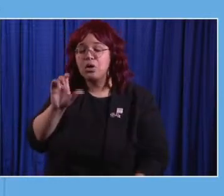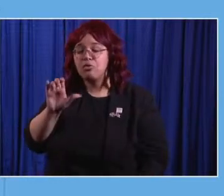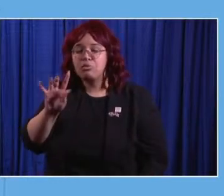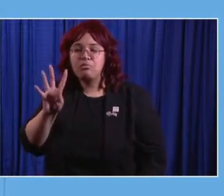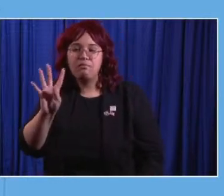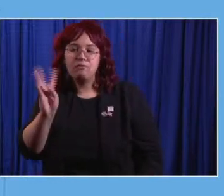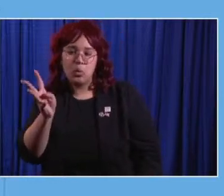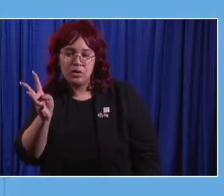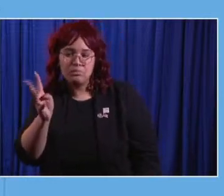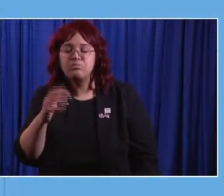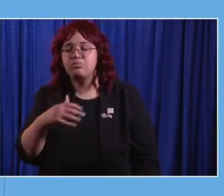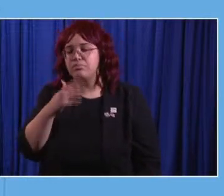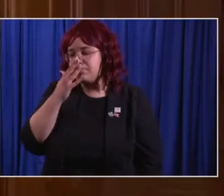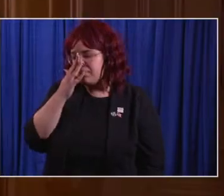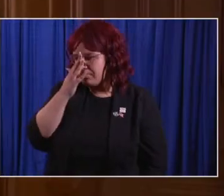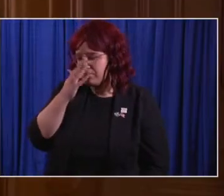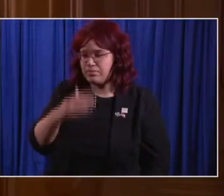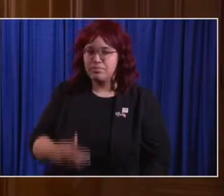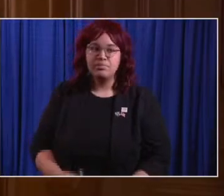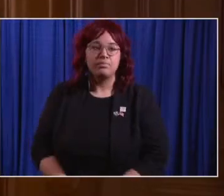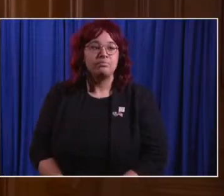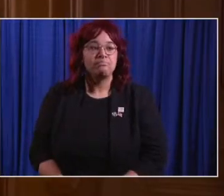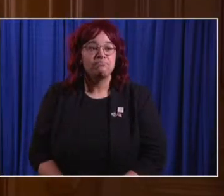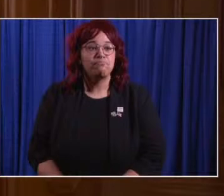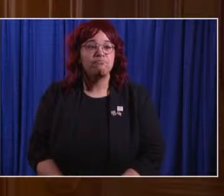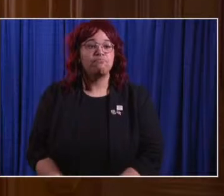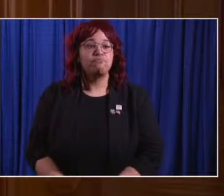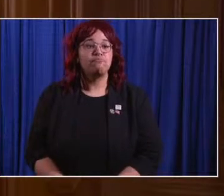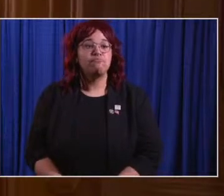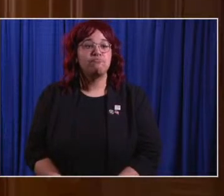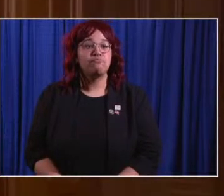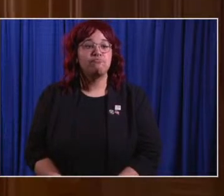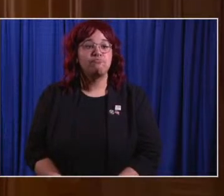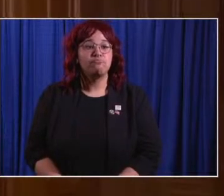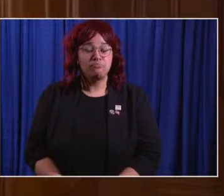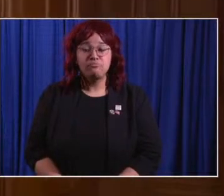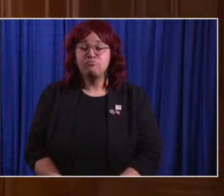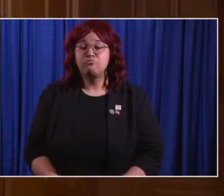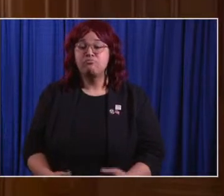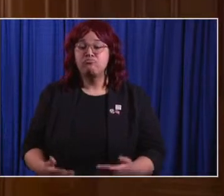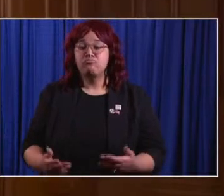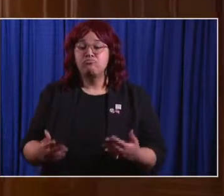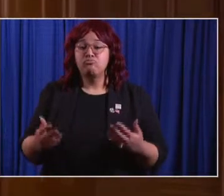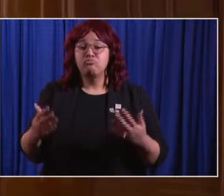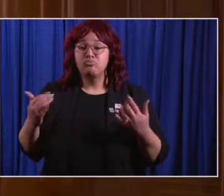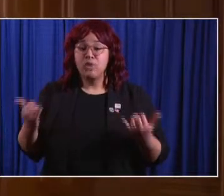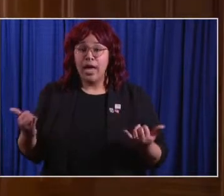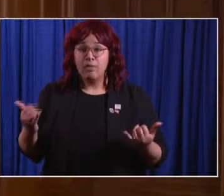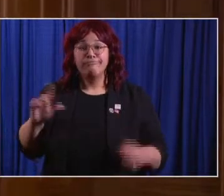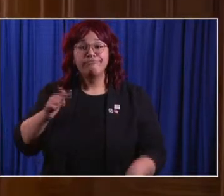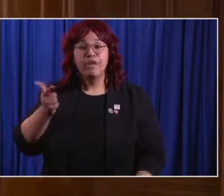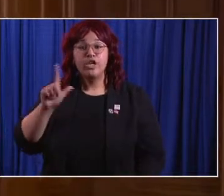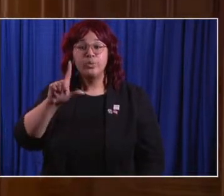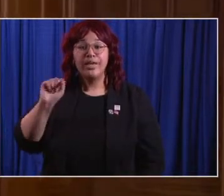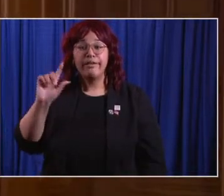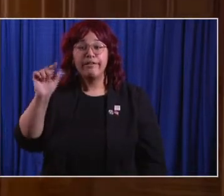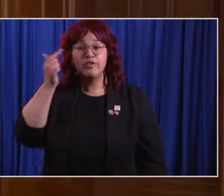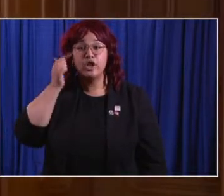1,140. Eric? And that is it. Let me go to the Lieutenant Governor.